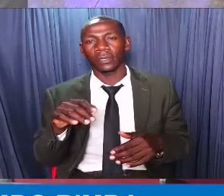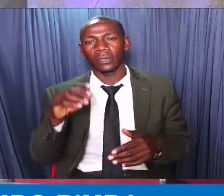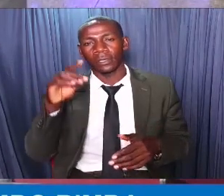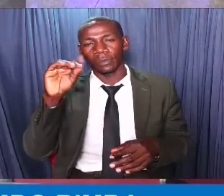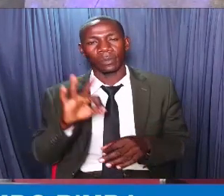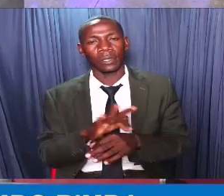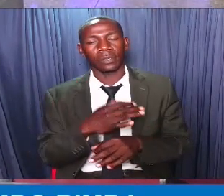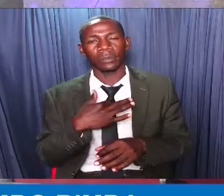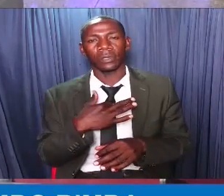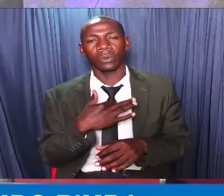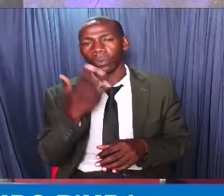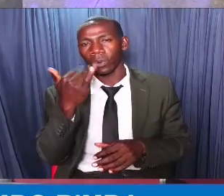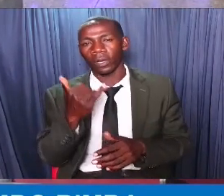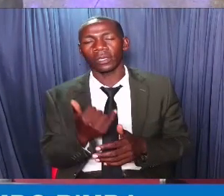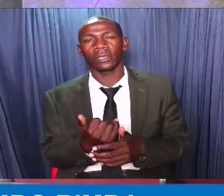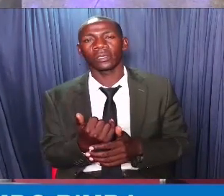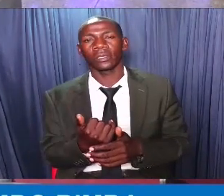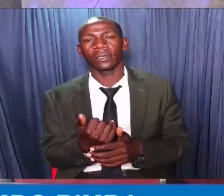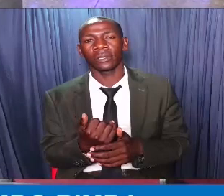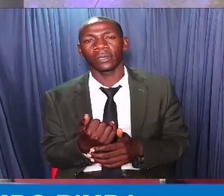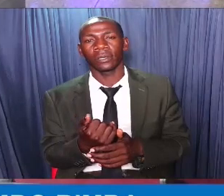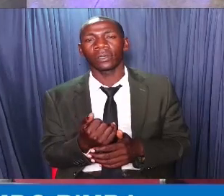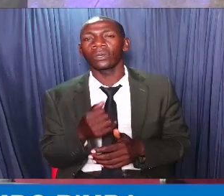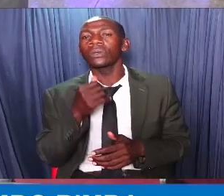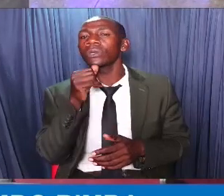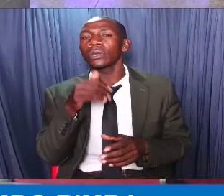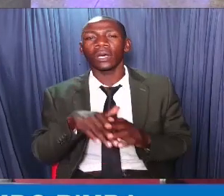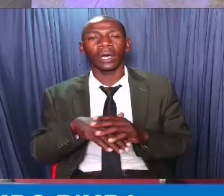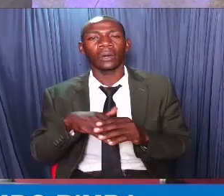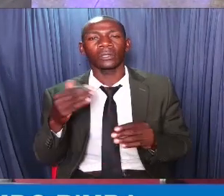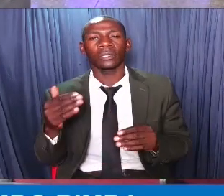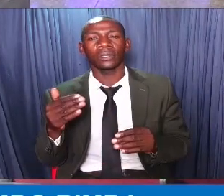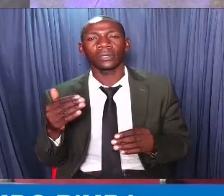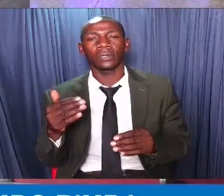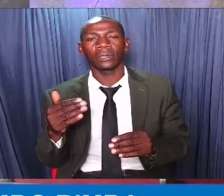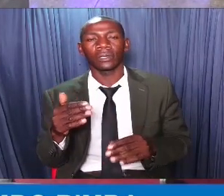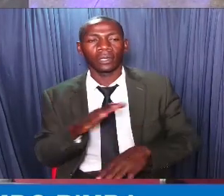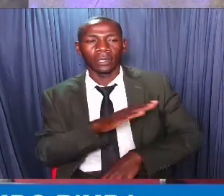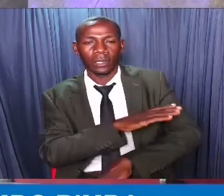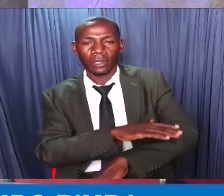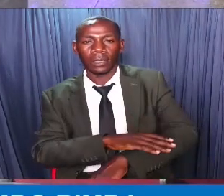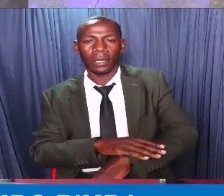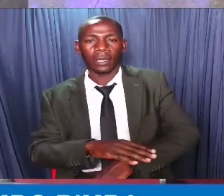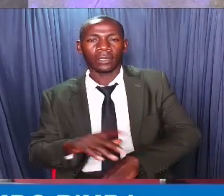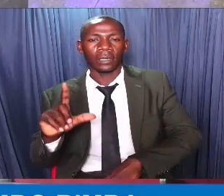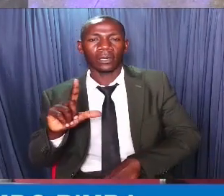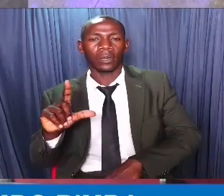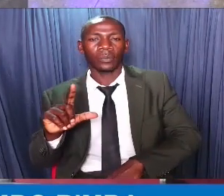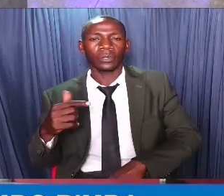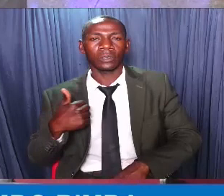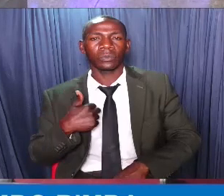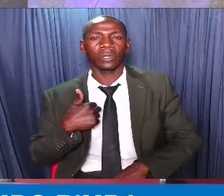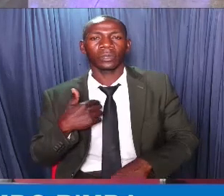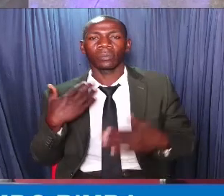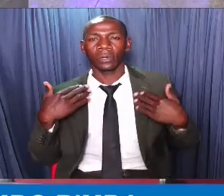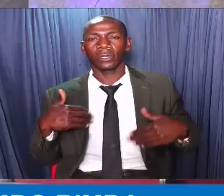despised me. Kwani? Why? Badala ya kutoka nje. Instead of coming out. Apitishe mkono mahali pa ugonjwa. At least to pass his